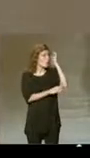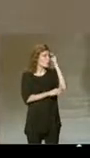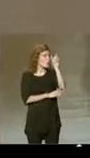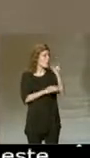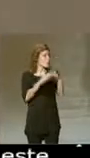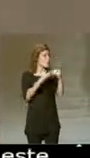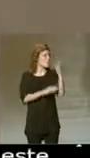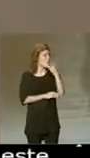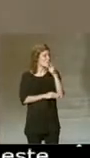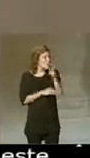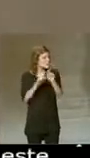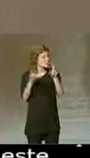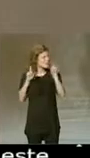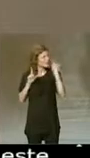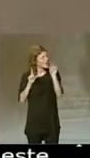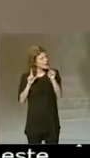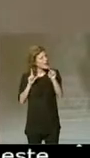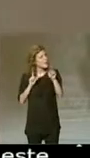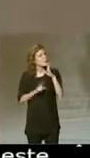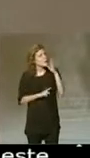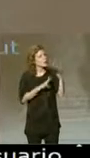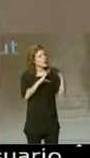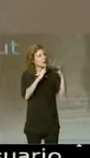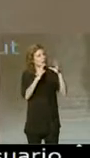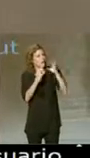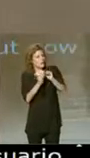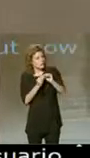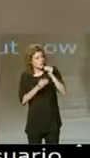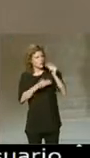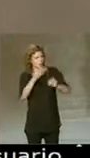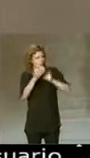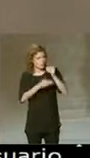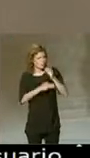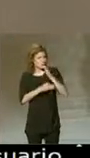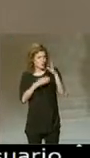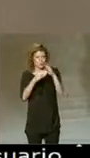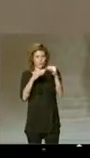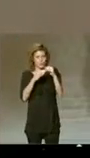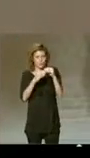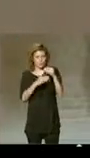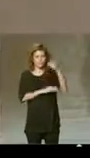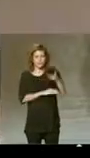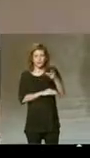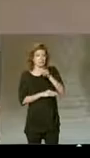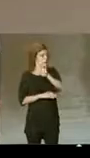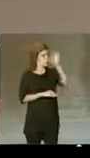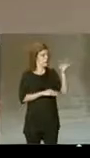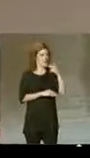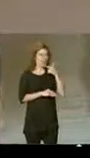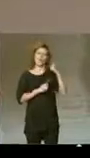but now we are changing our mindset because we really need to know the users. We need to